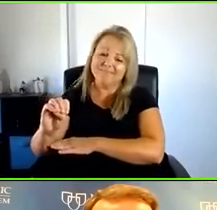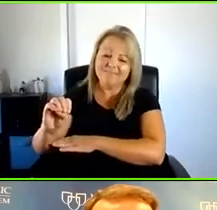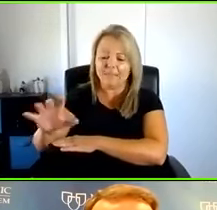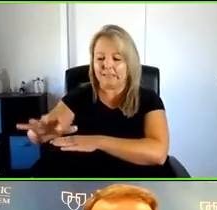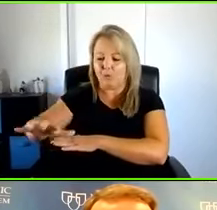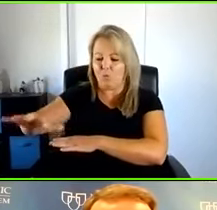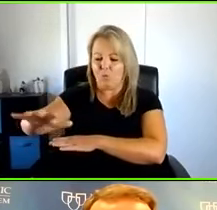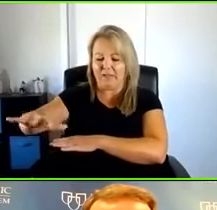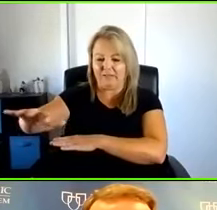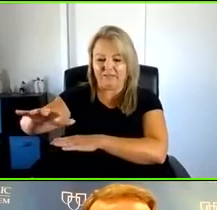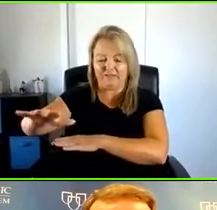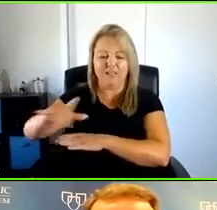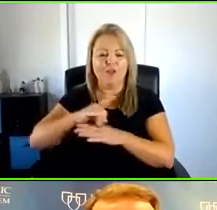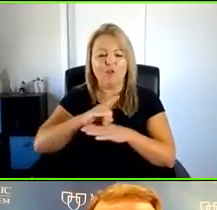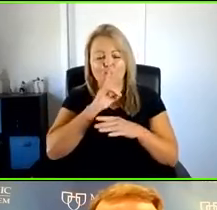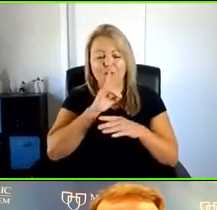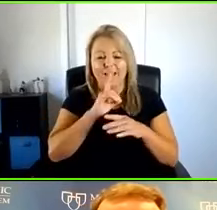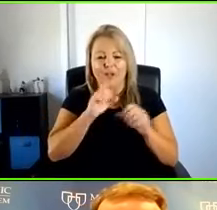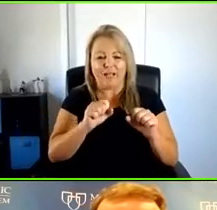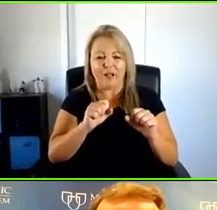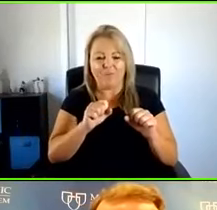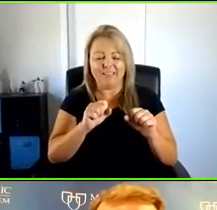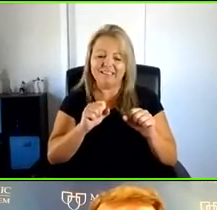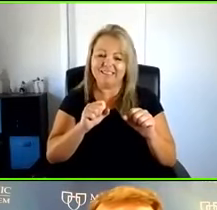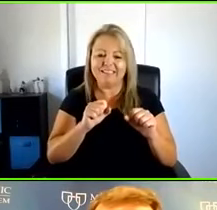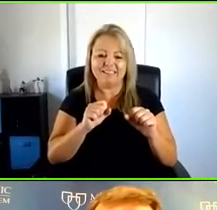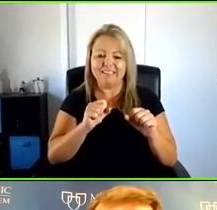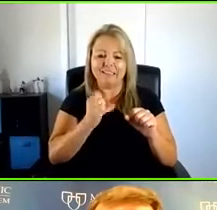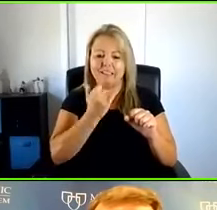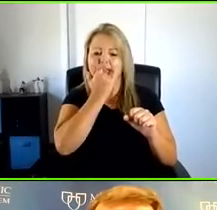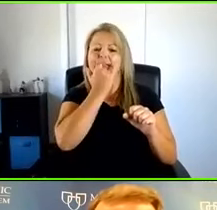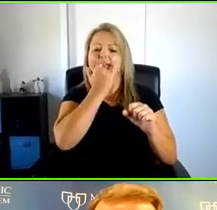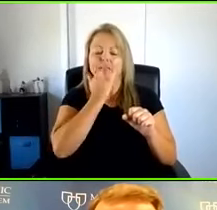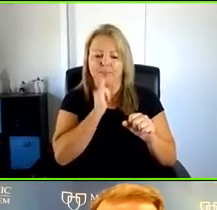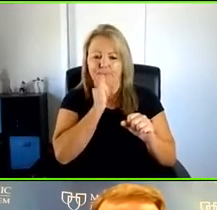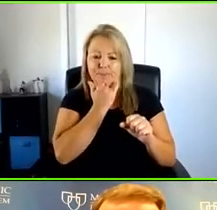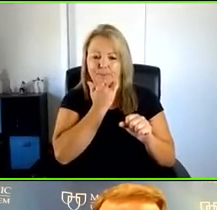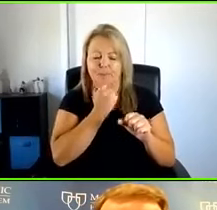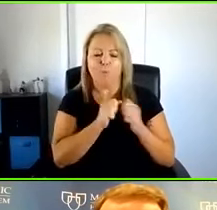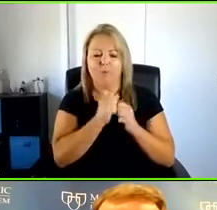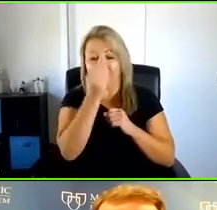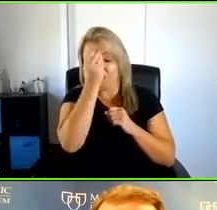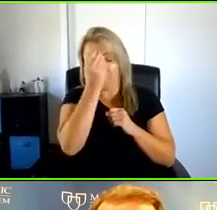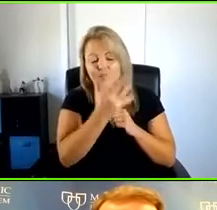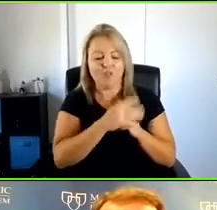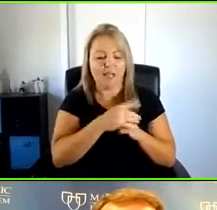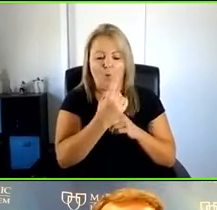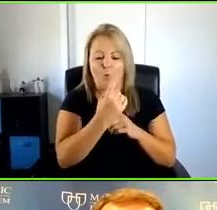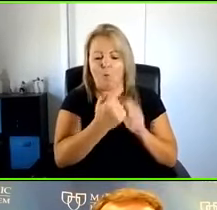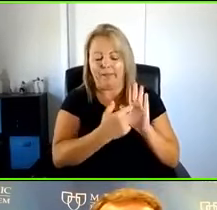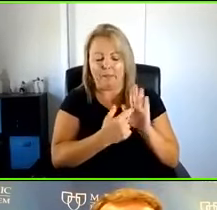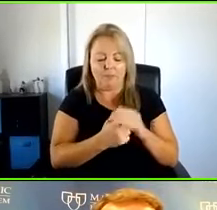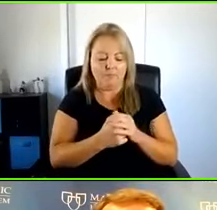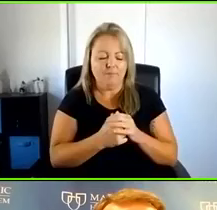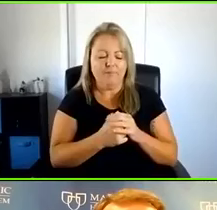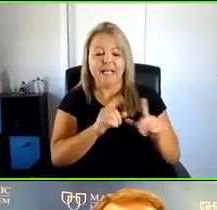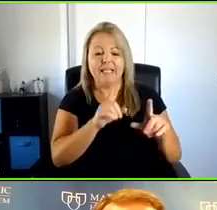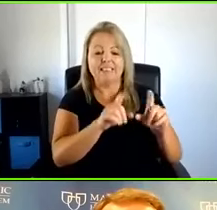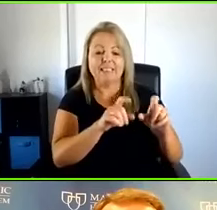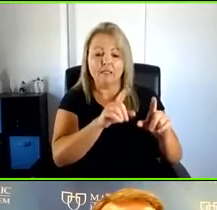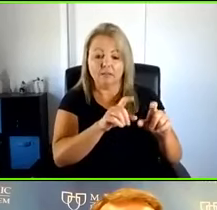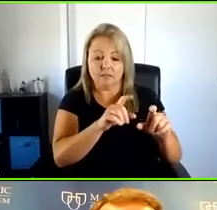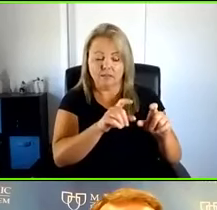can be glitches with the data. That means that, if just one example, if tests